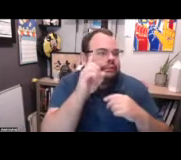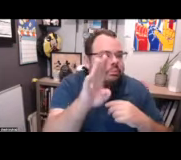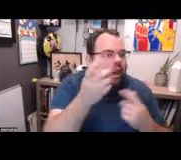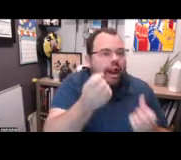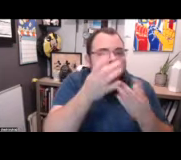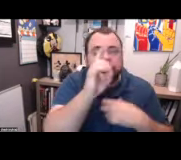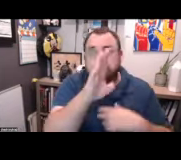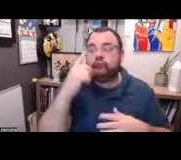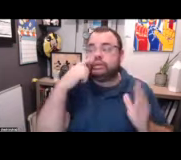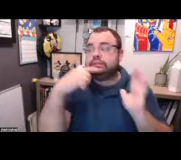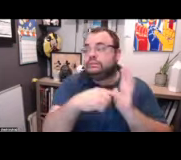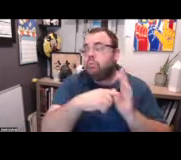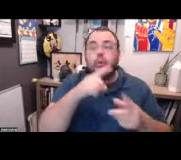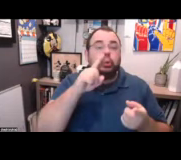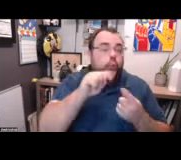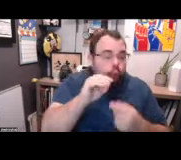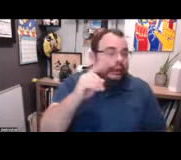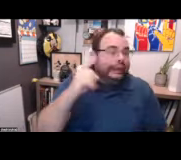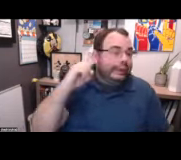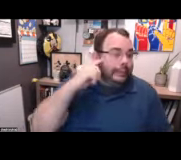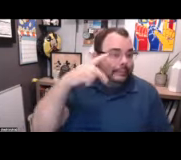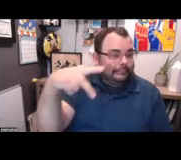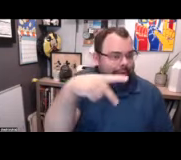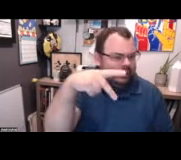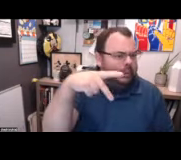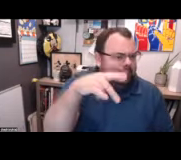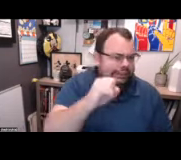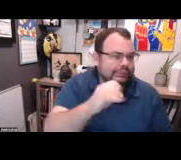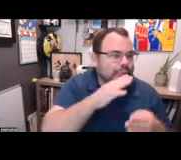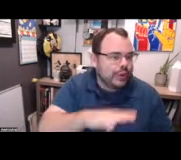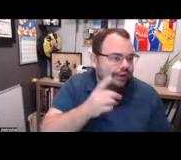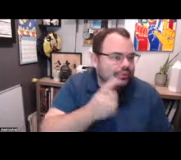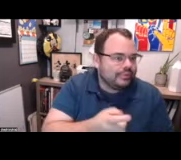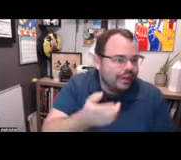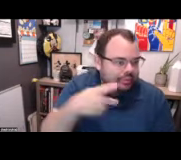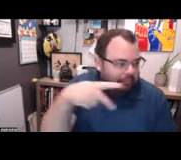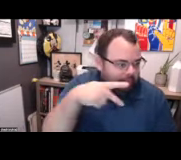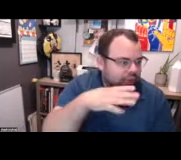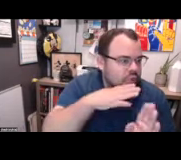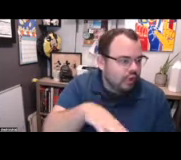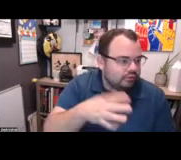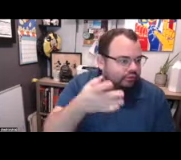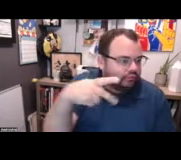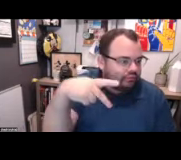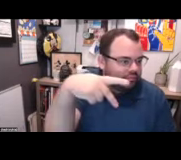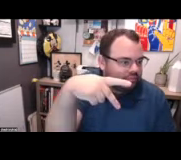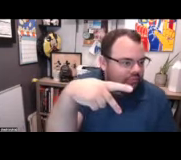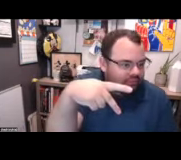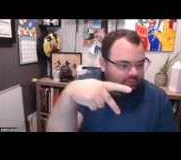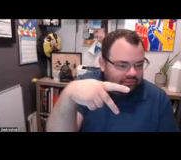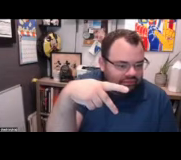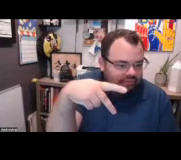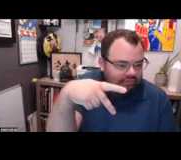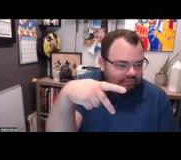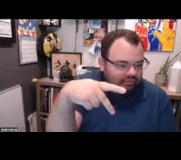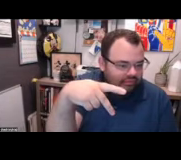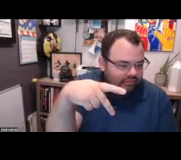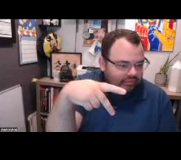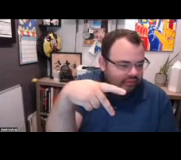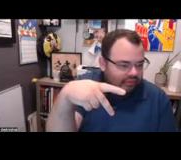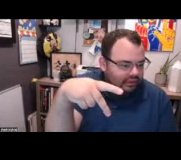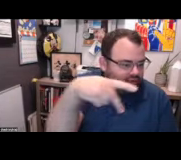Sound for speech, decibels to hear the P, as a matter of fact.